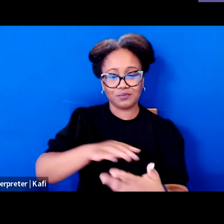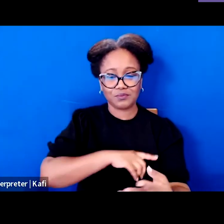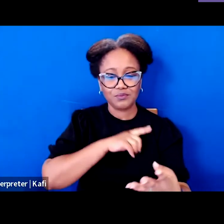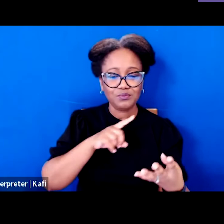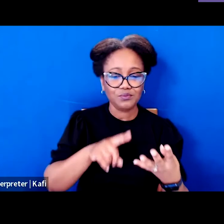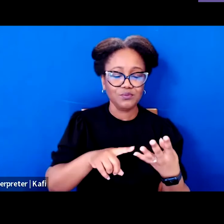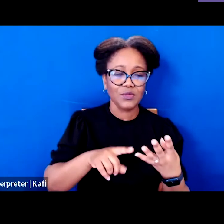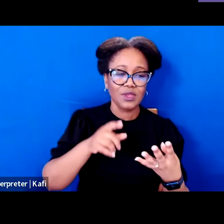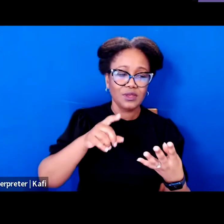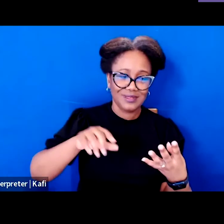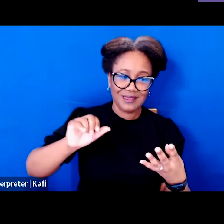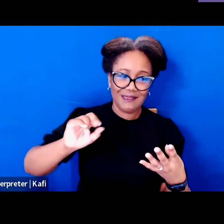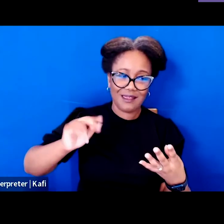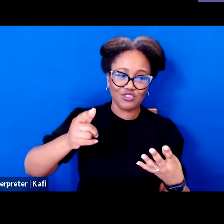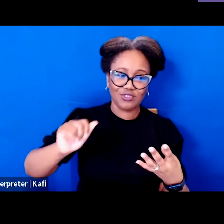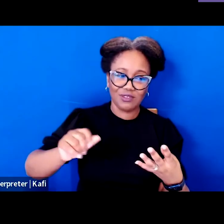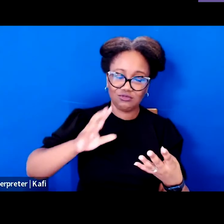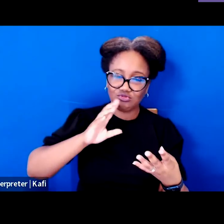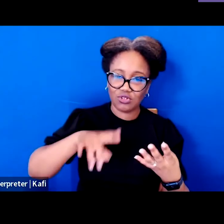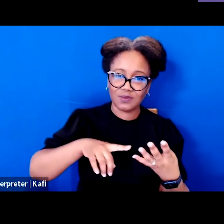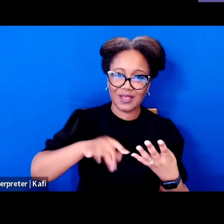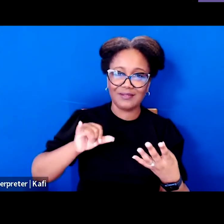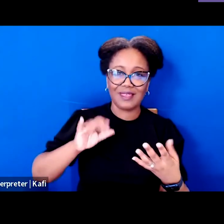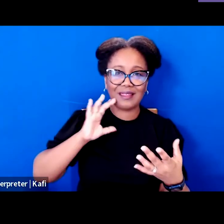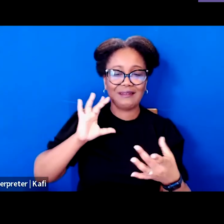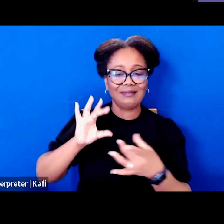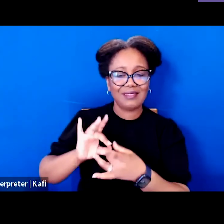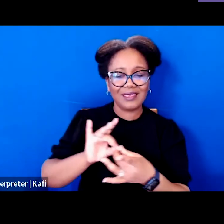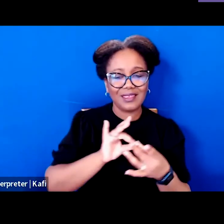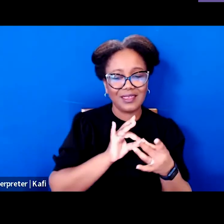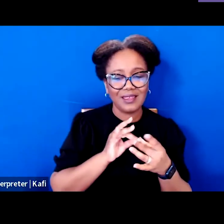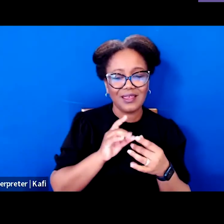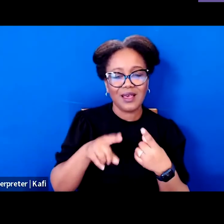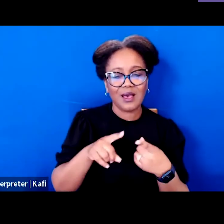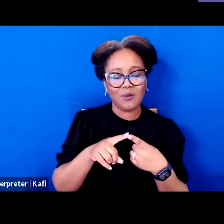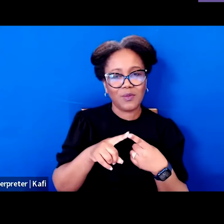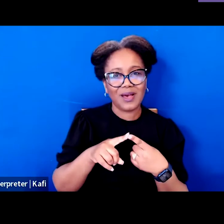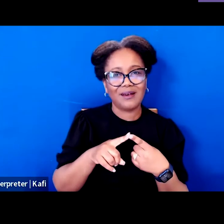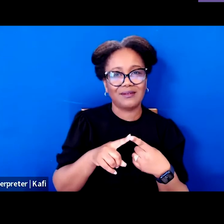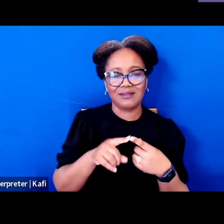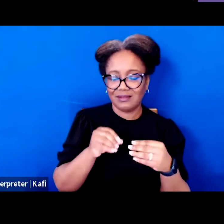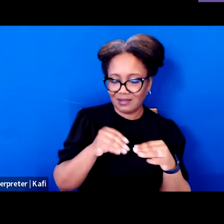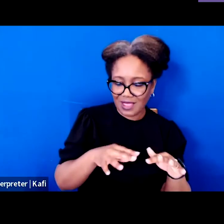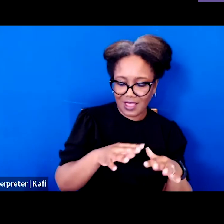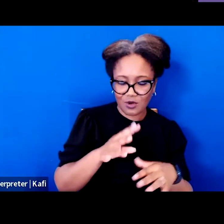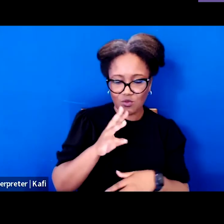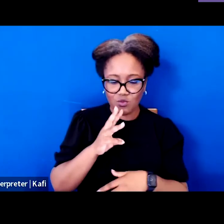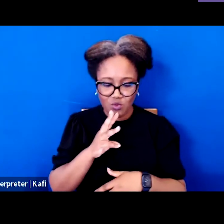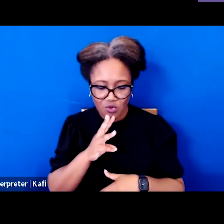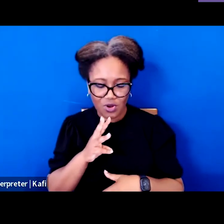the linking across borders, territories, land and water to seek justice and safety, and how